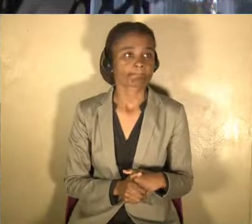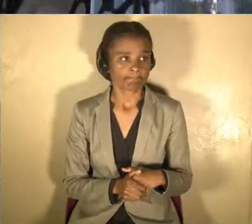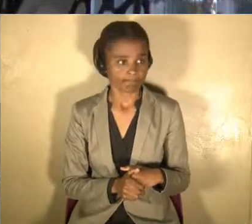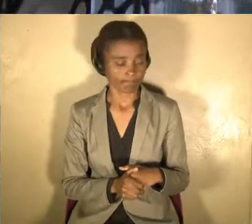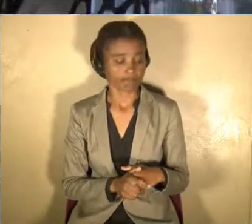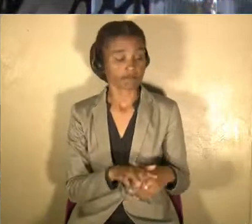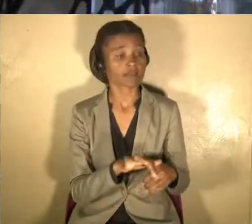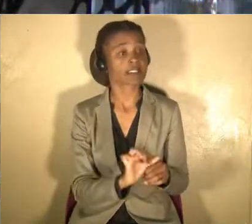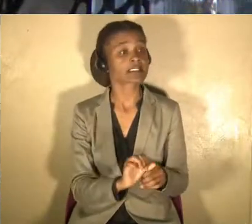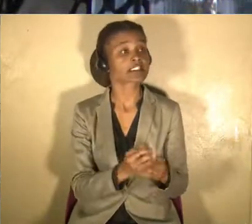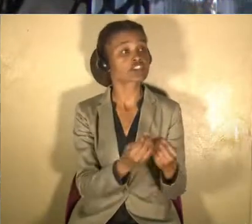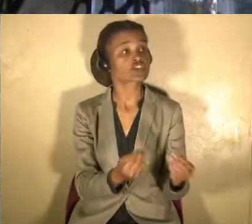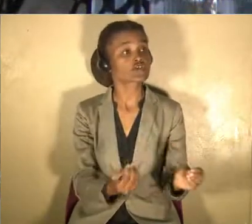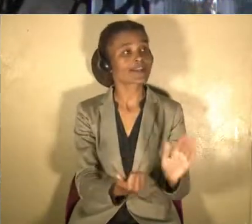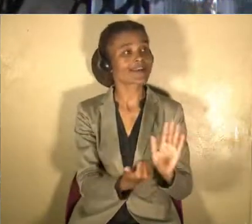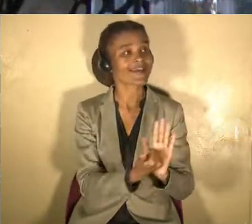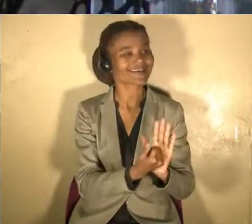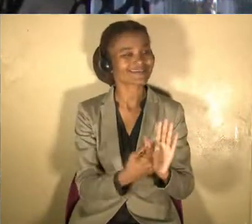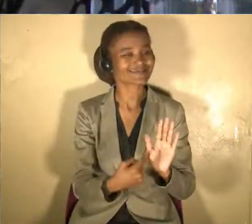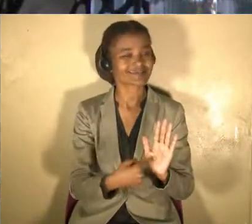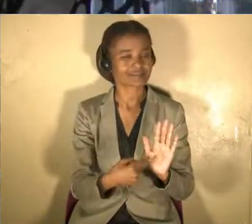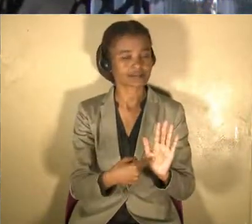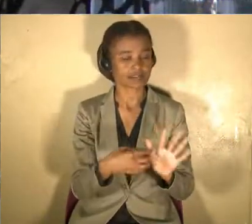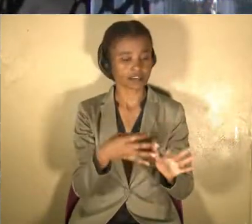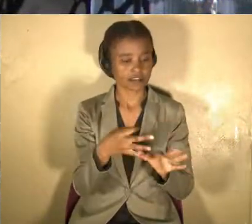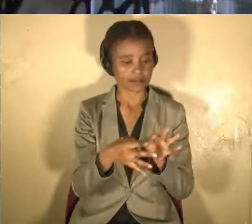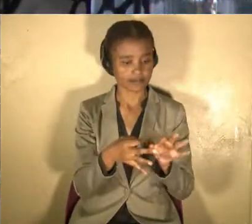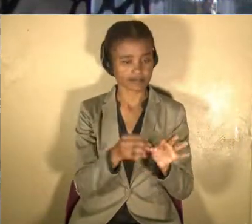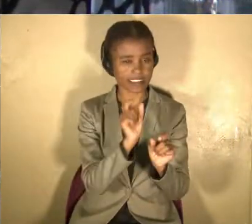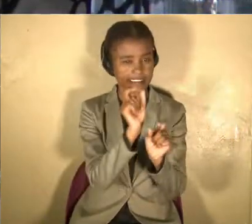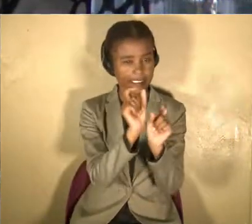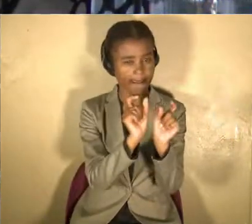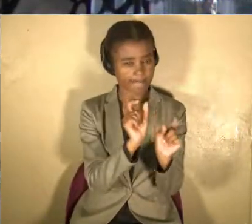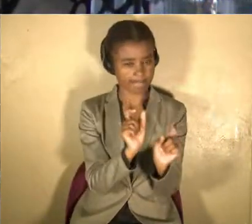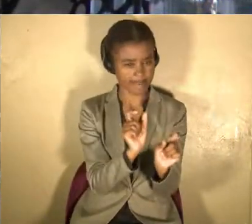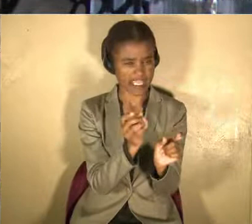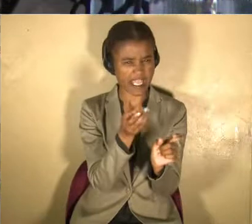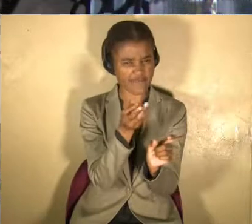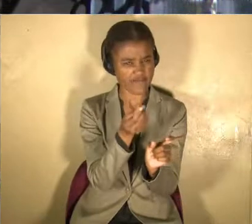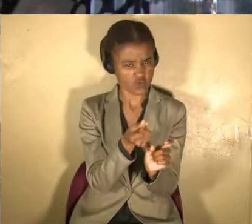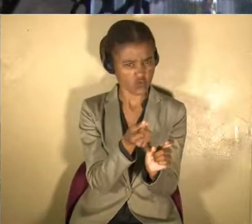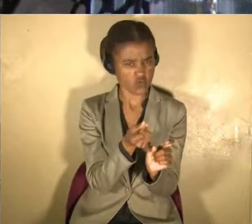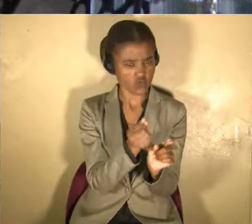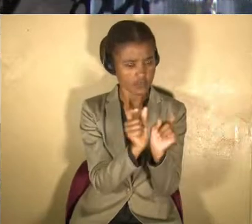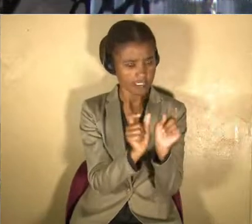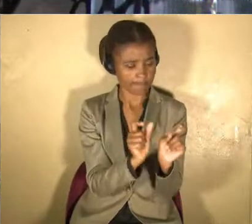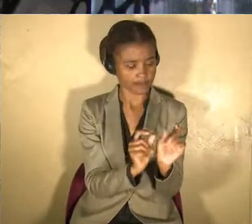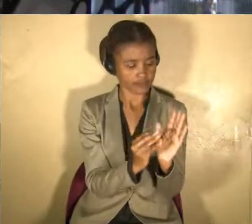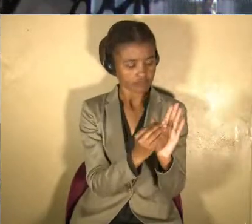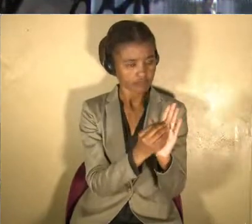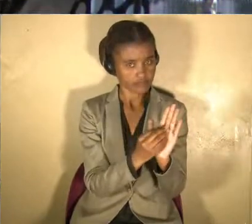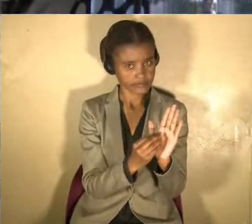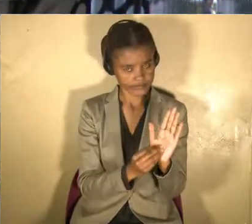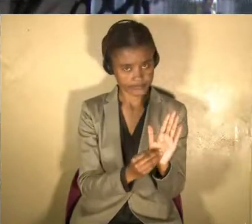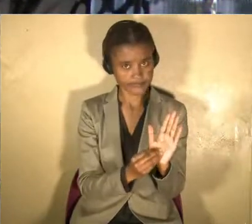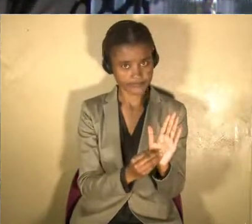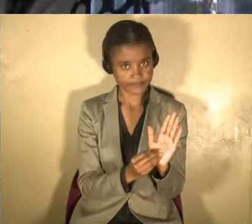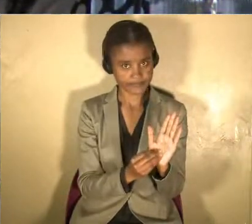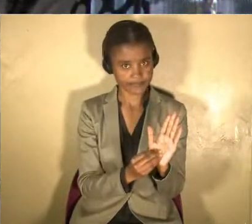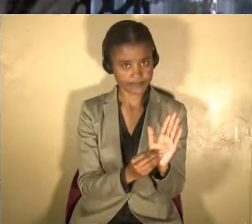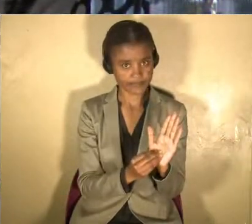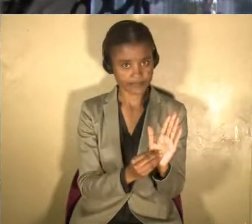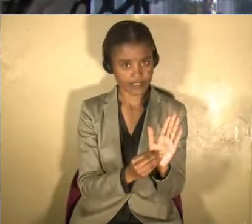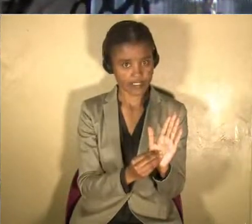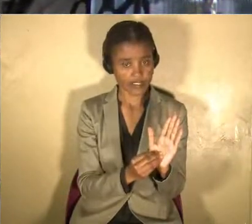Children's Act iberekisa the terms tse mmalwa gore go be na le